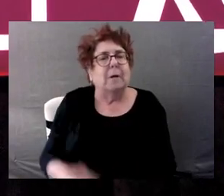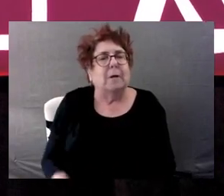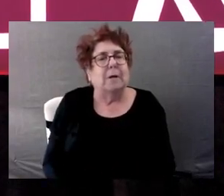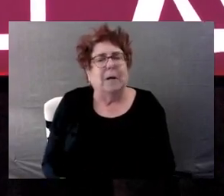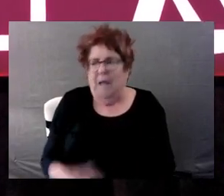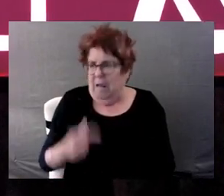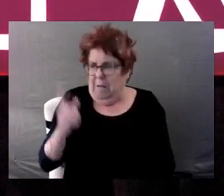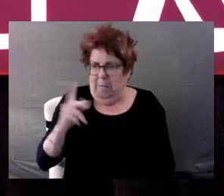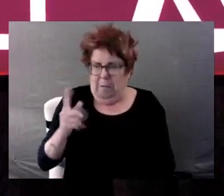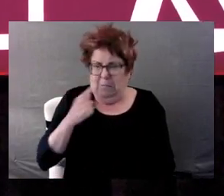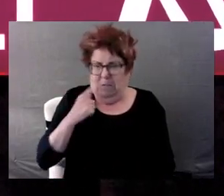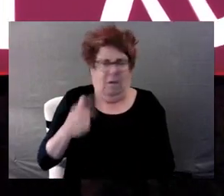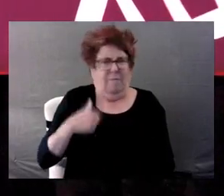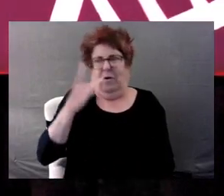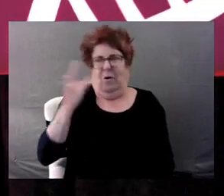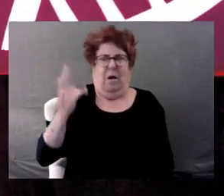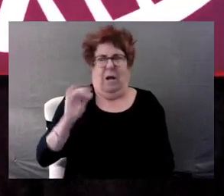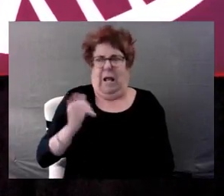didn't they?